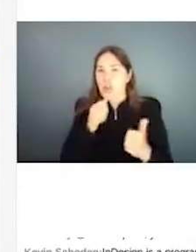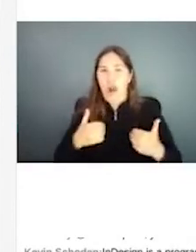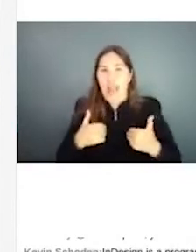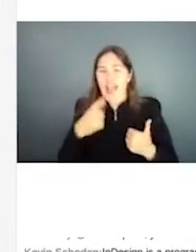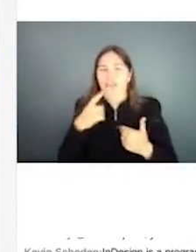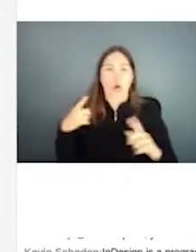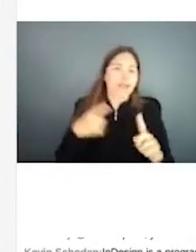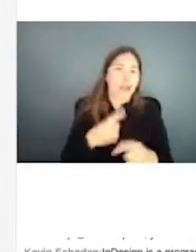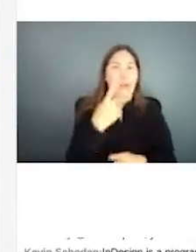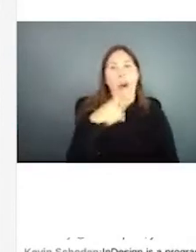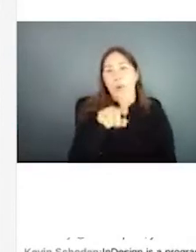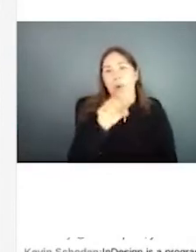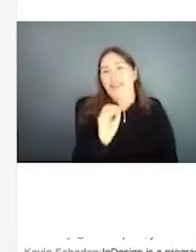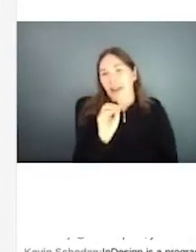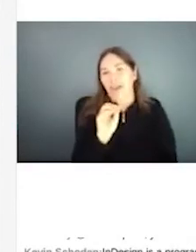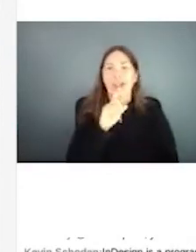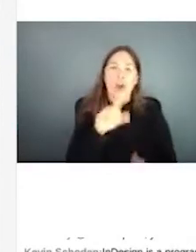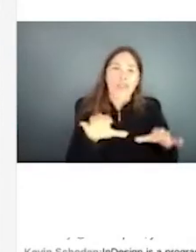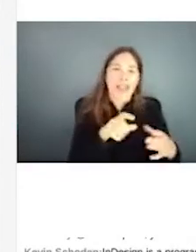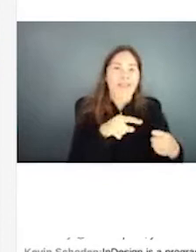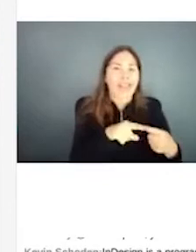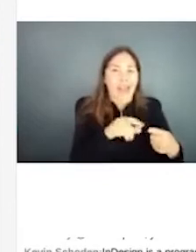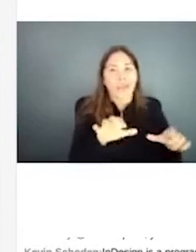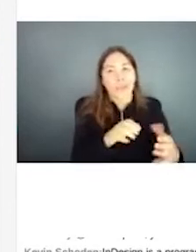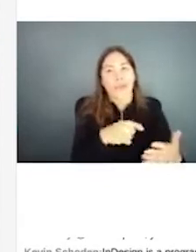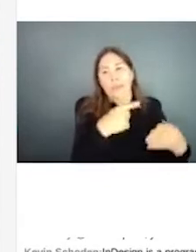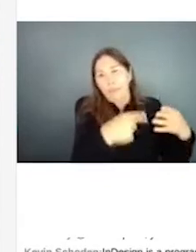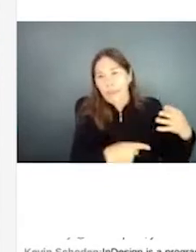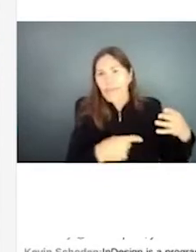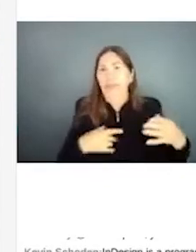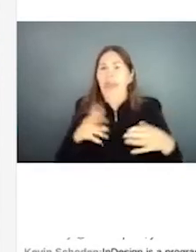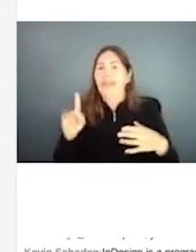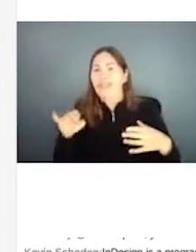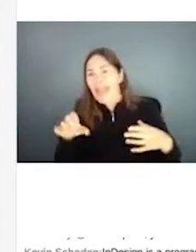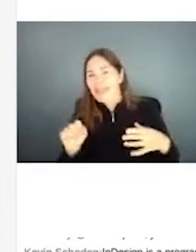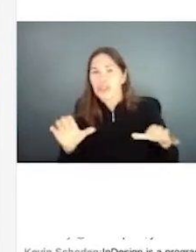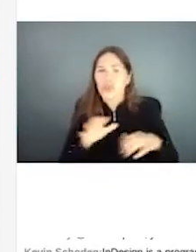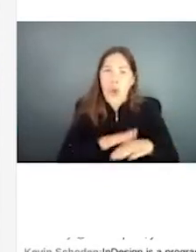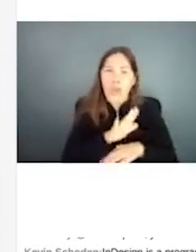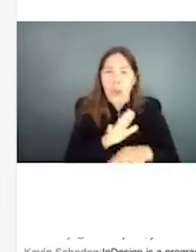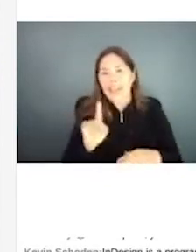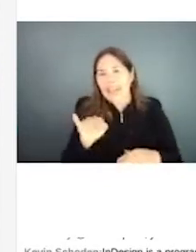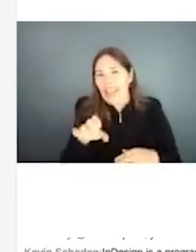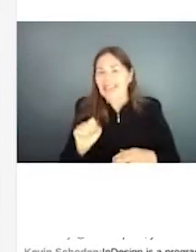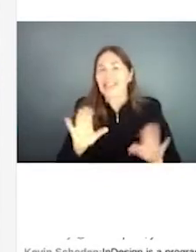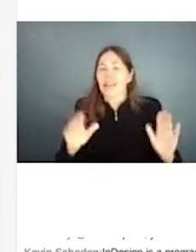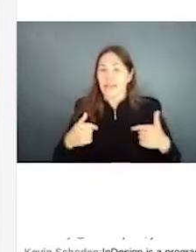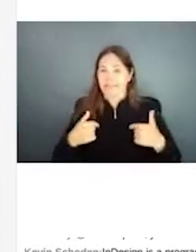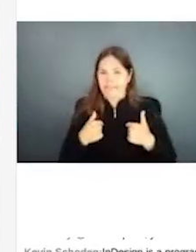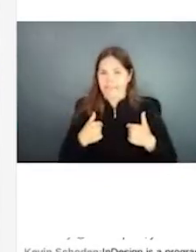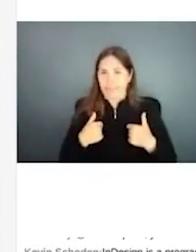Objective 1.0, these are the activities that you do, and these are the days that you do it on. I